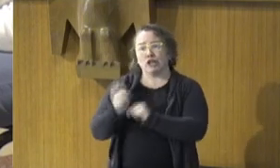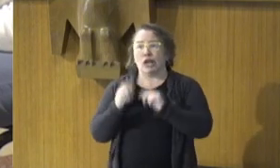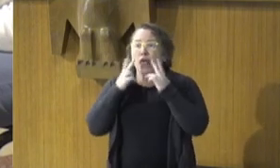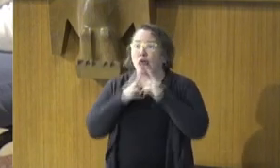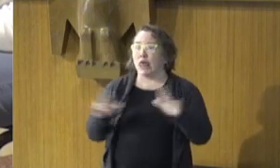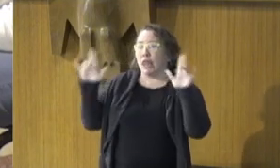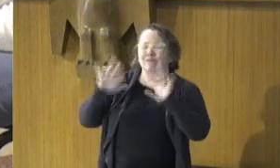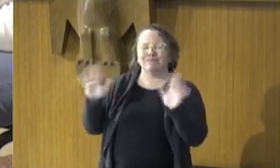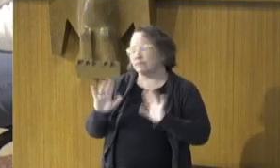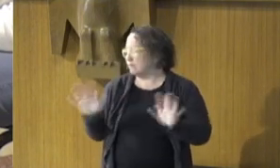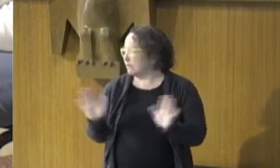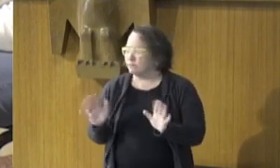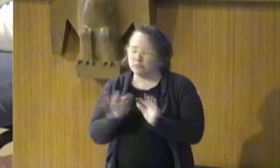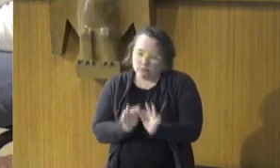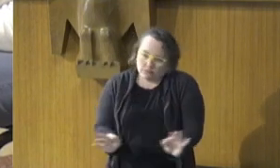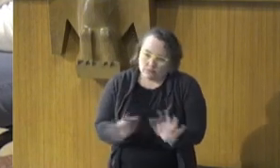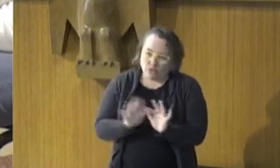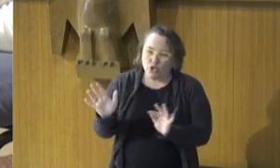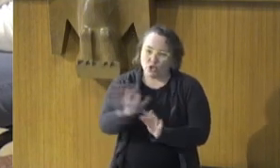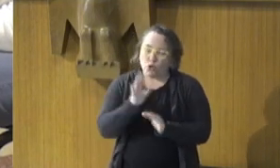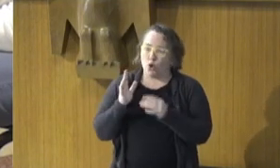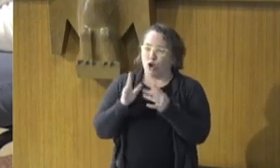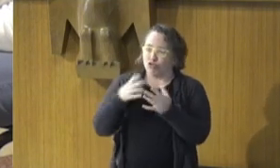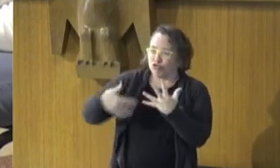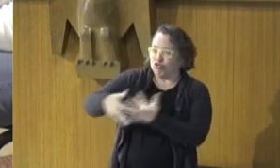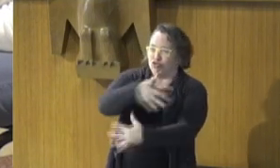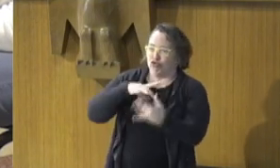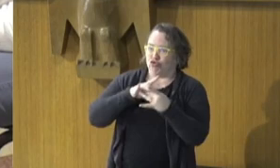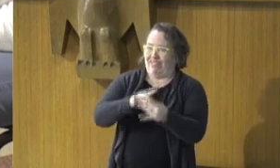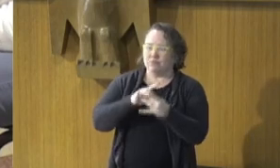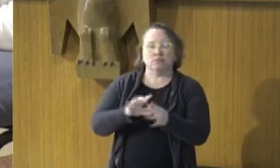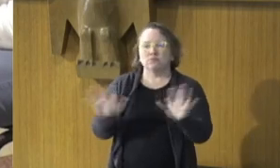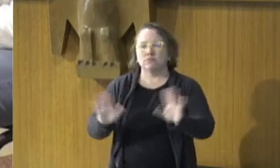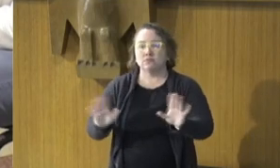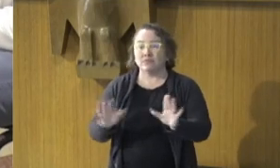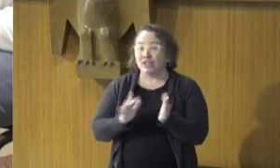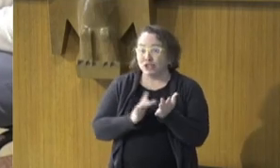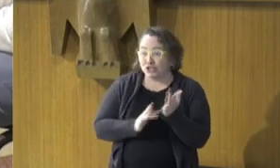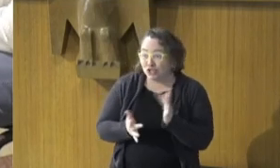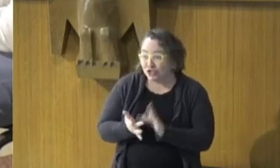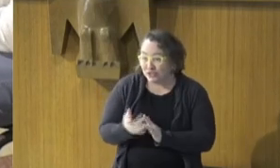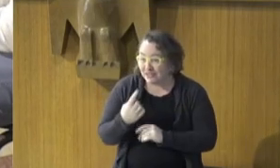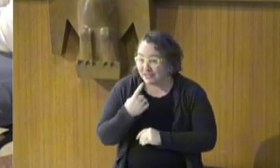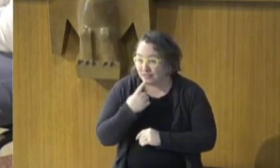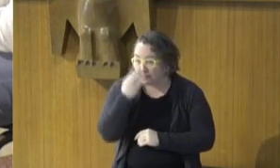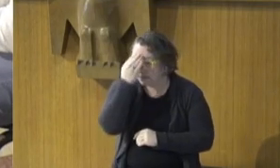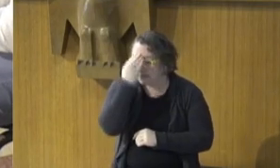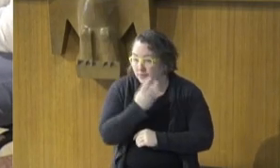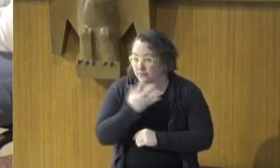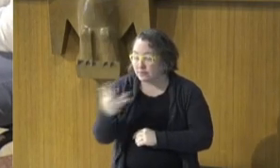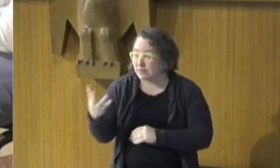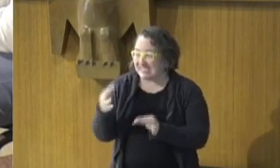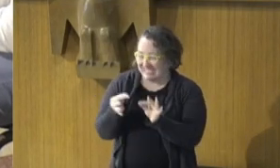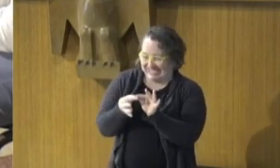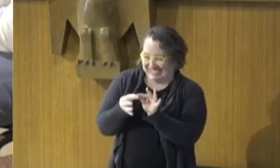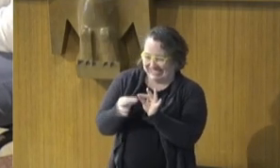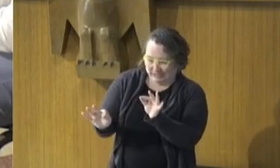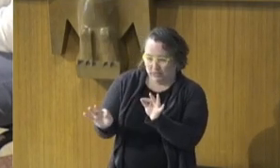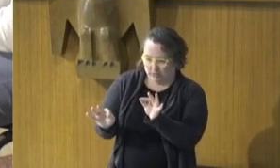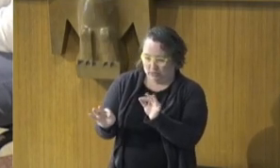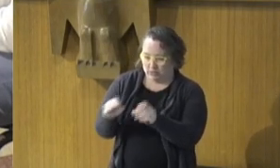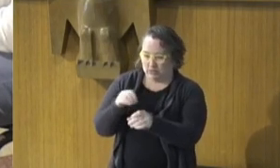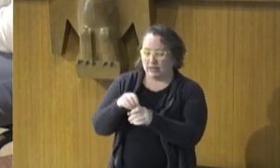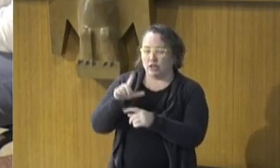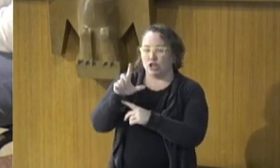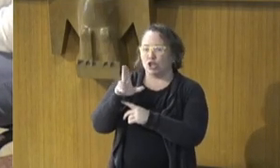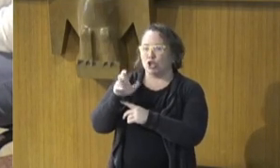because, you know, your blood relatives. You know, Jesus actually has this really fascinating statement that he makes in the Gospel